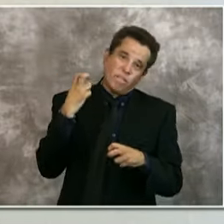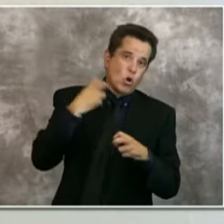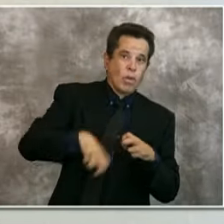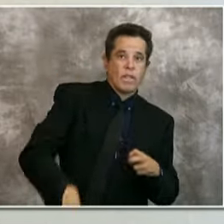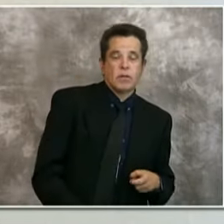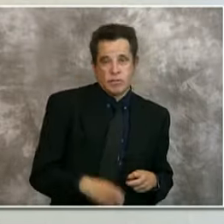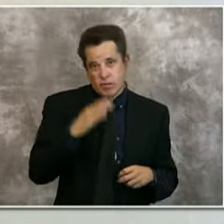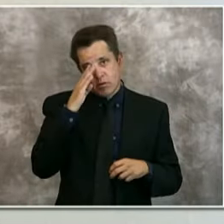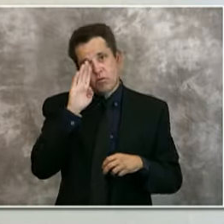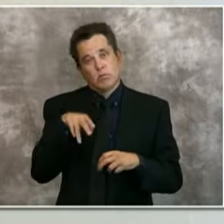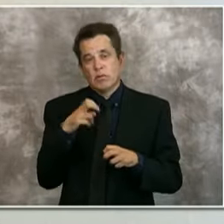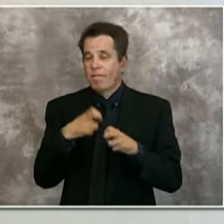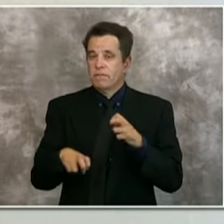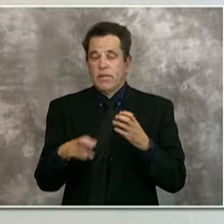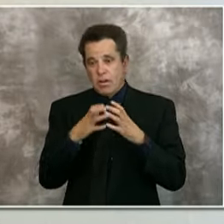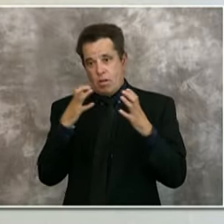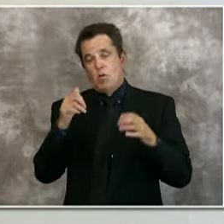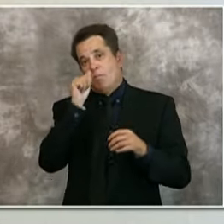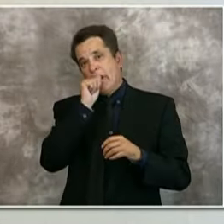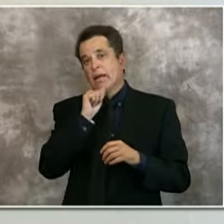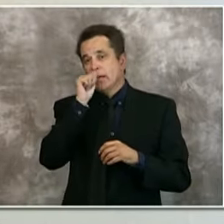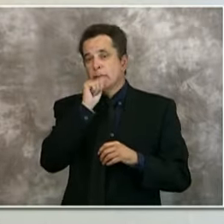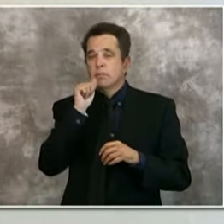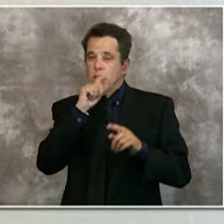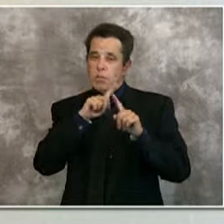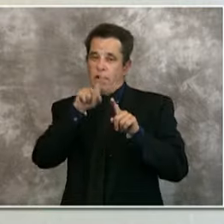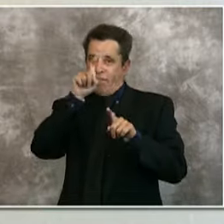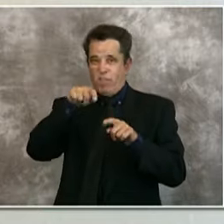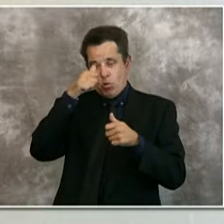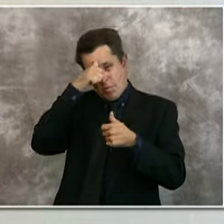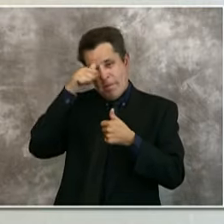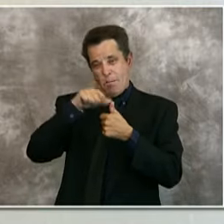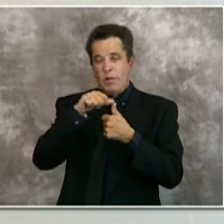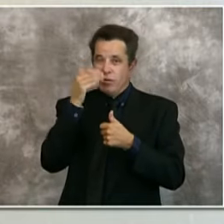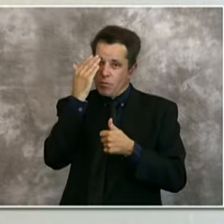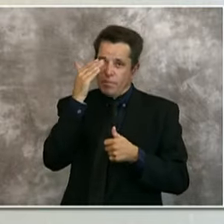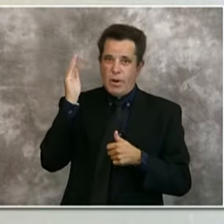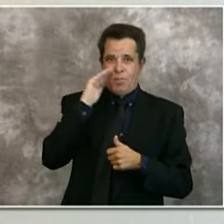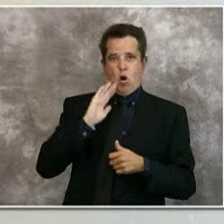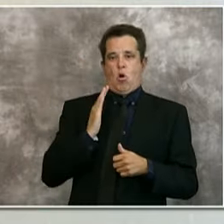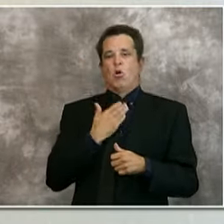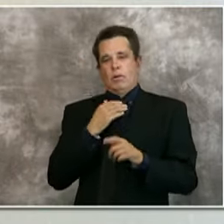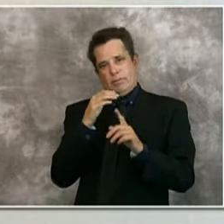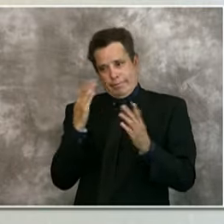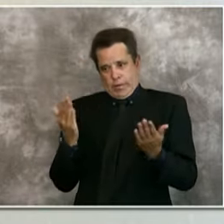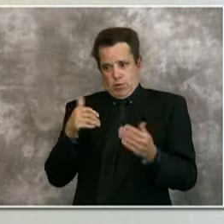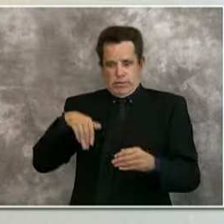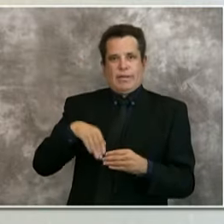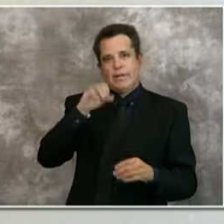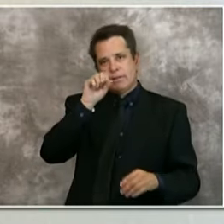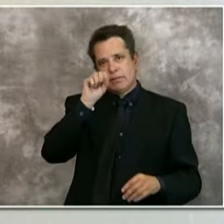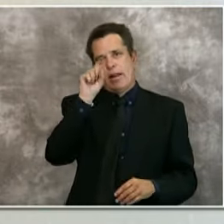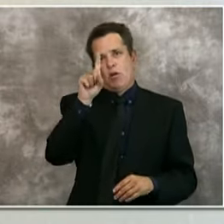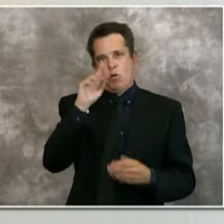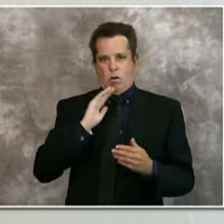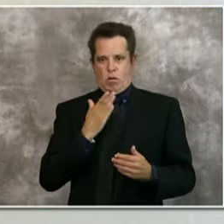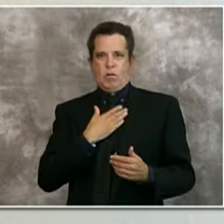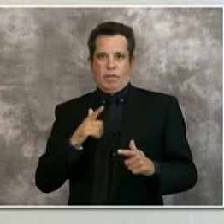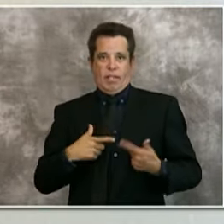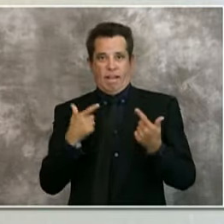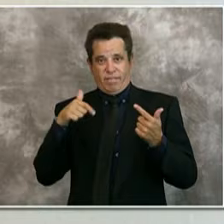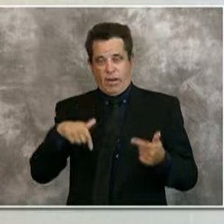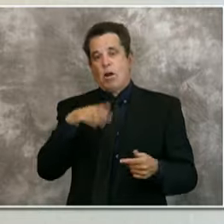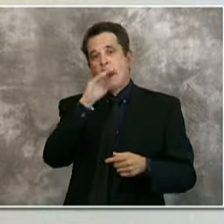lot, but we really have to be mindful of our situation here in San Diego County. We also have to be mindful of the lag